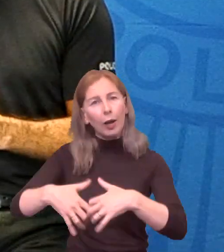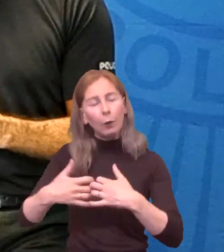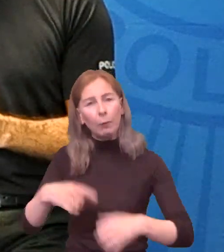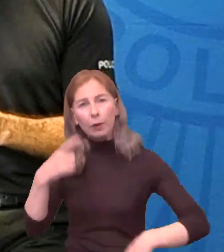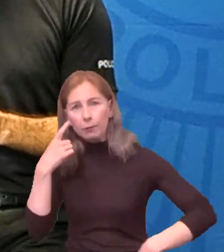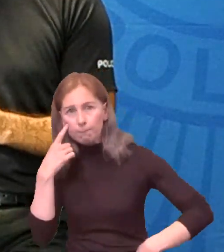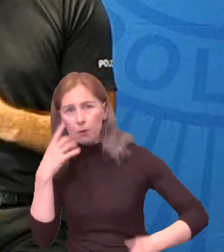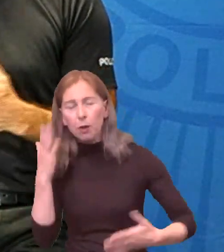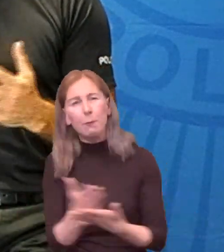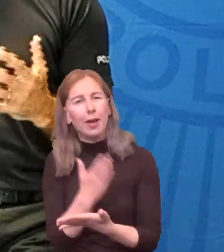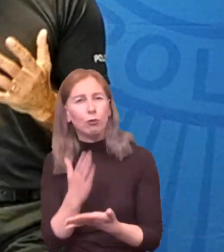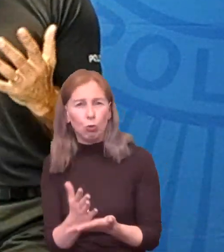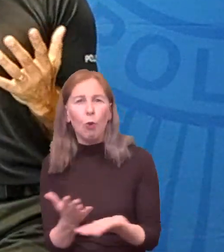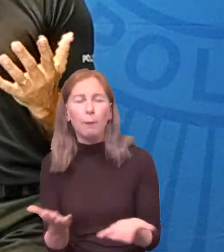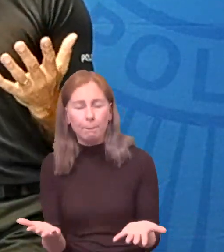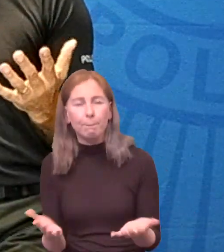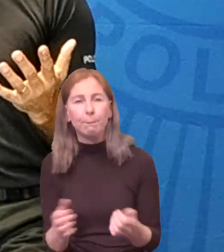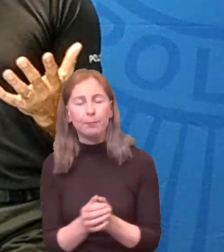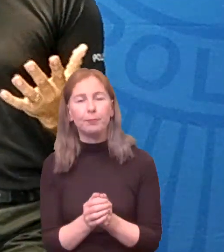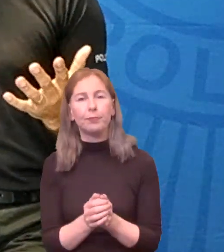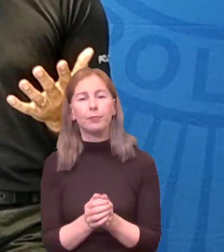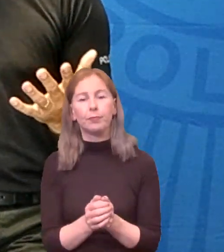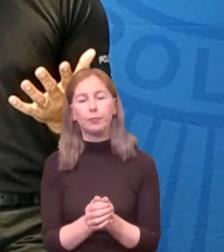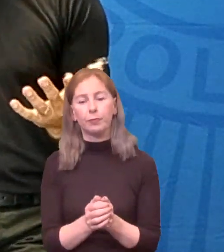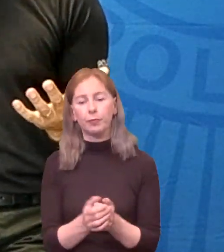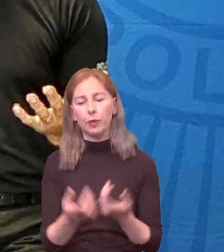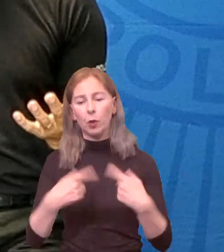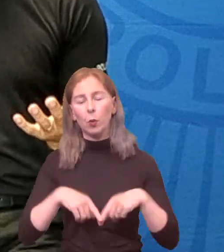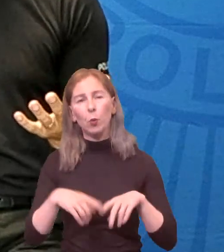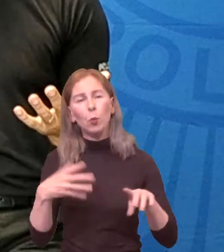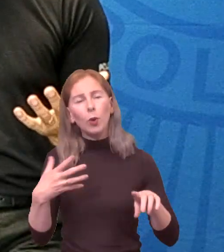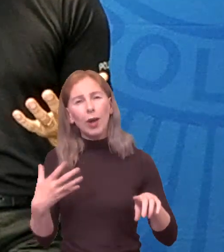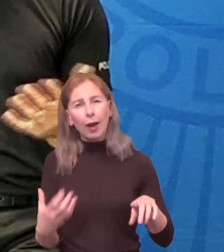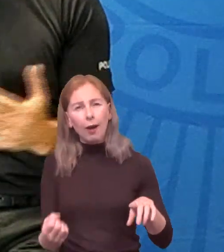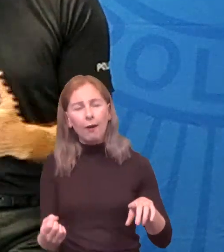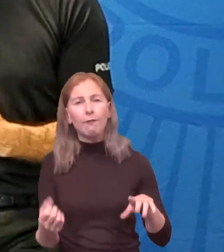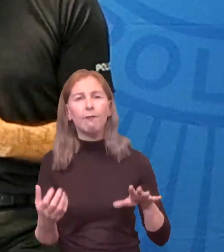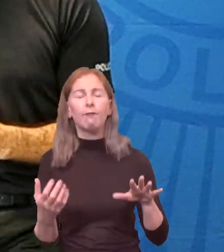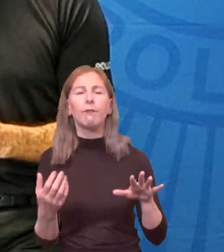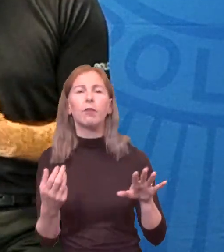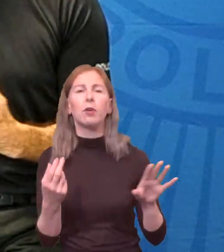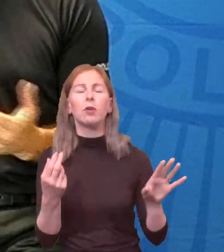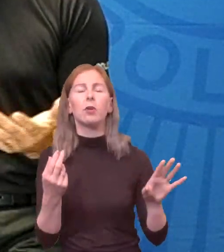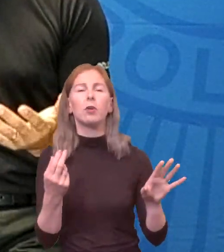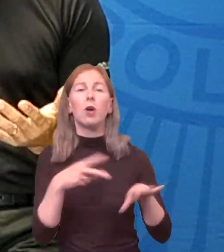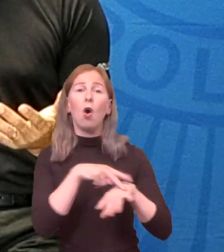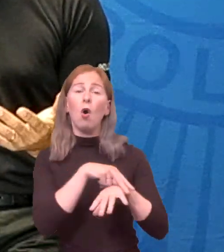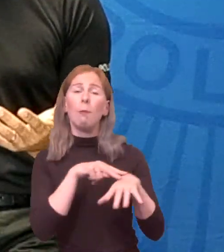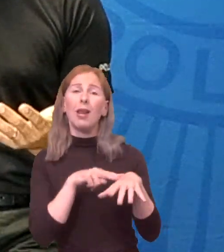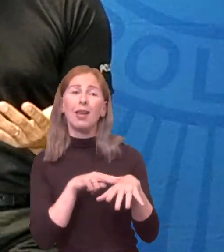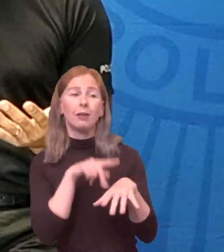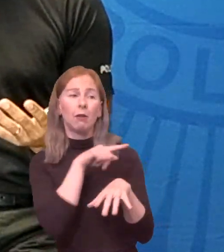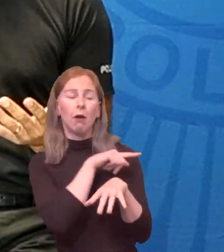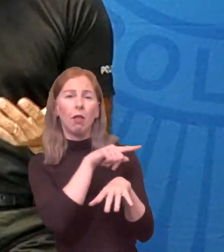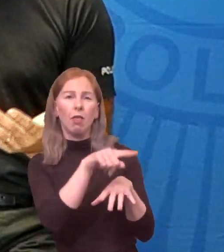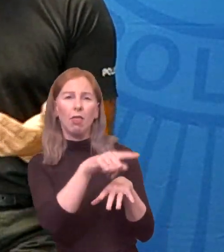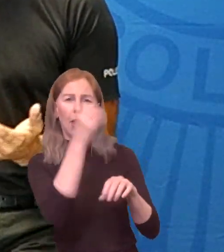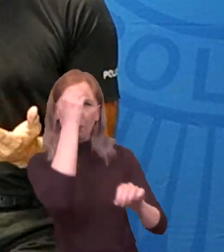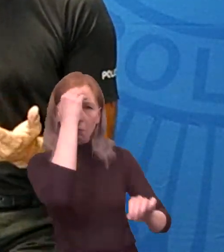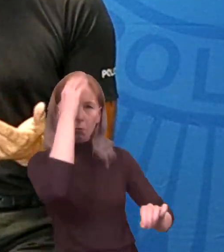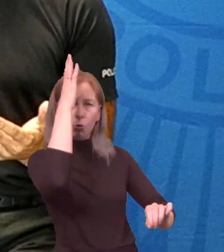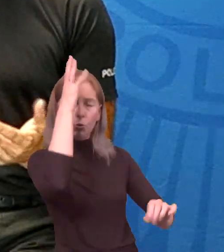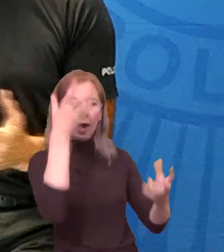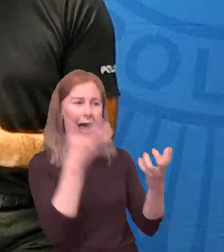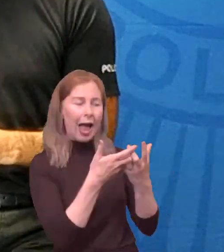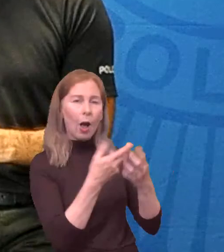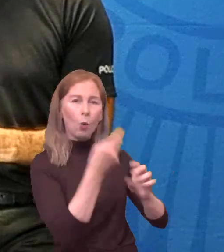first instance? And we've got design out crime officers that are helpful and will come out to your location to give you some guidance. And I